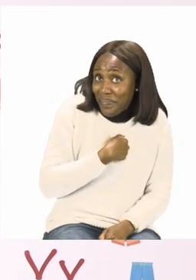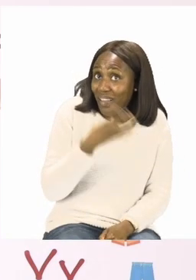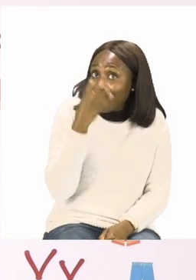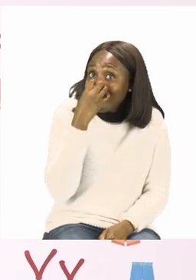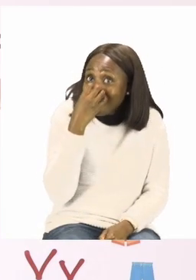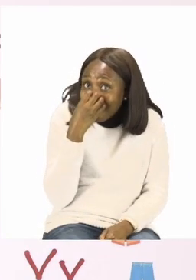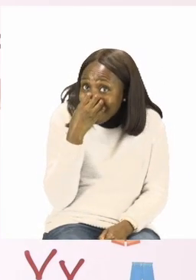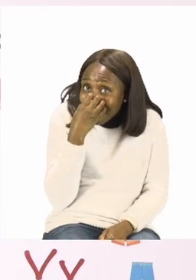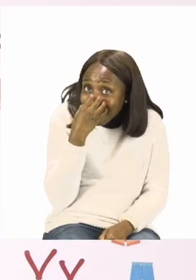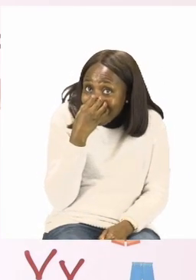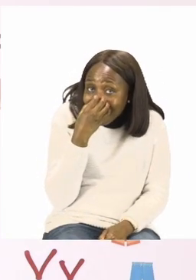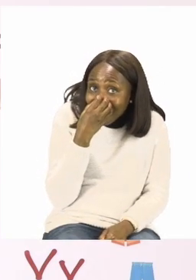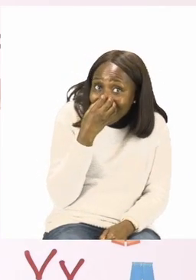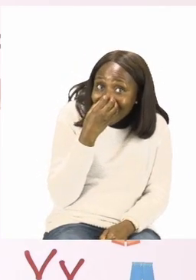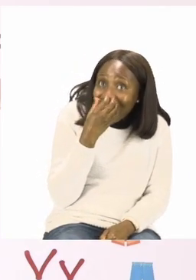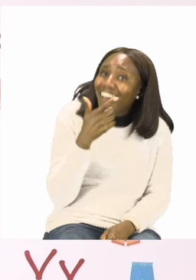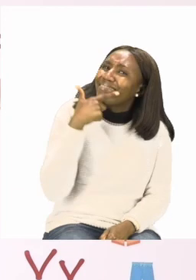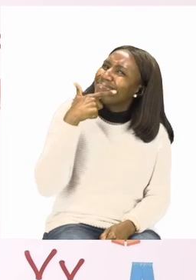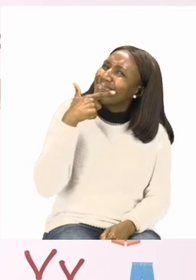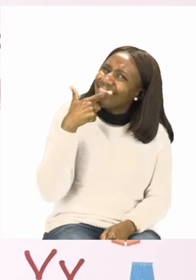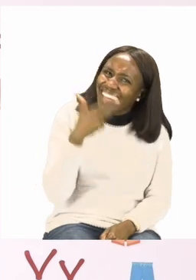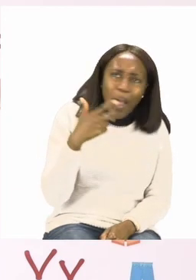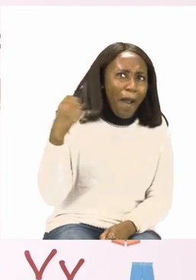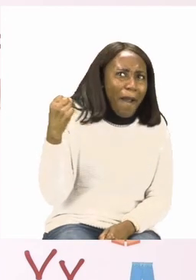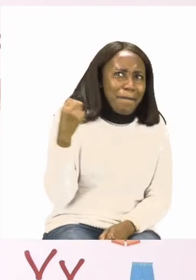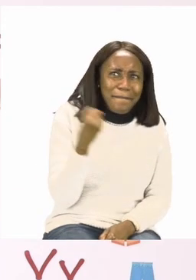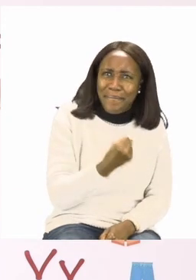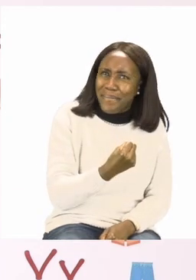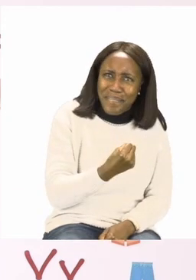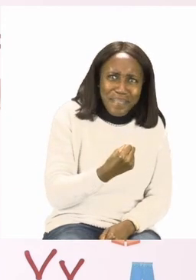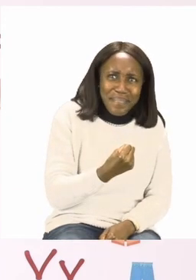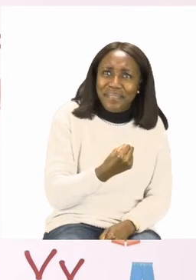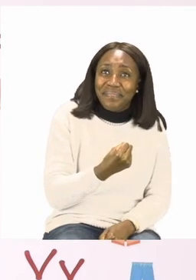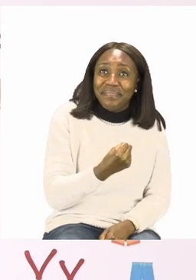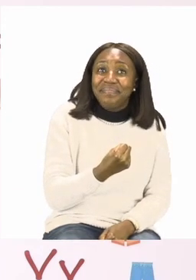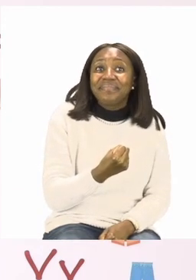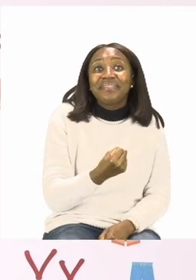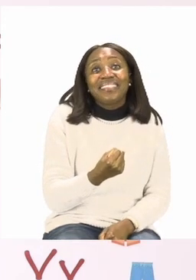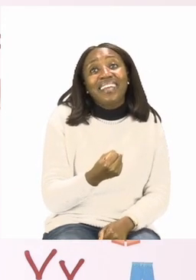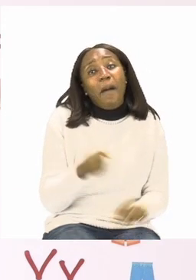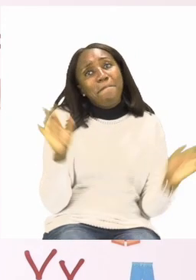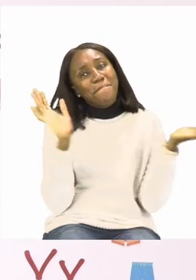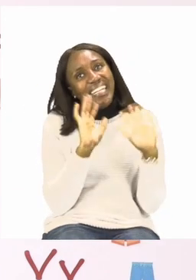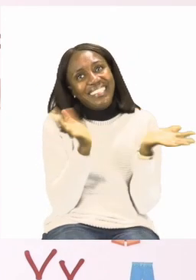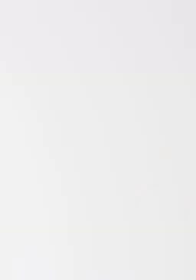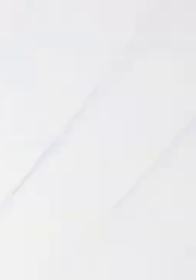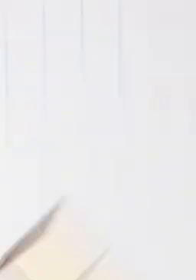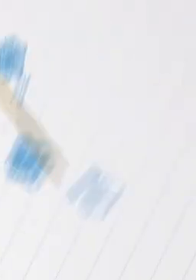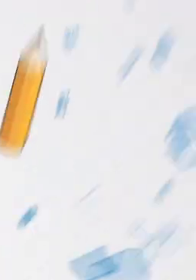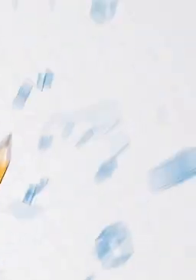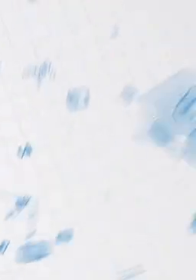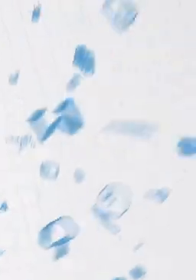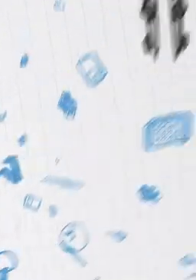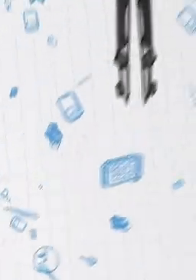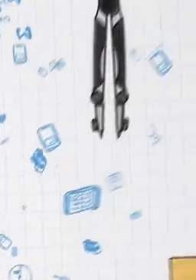and I, we would like to say thank you for joining us today and goodbye.